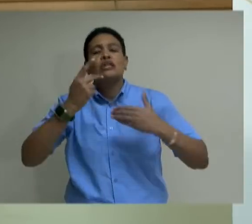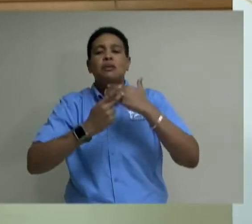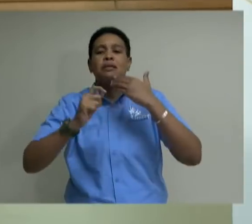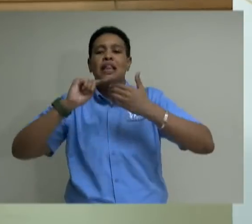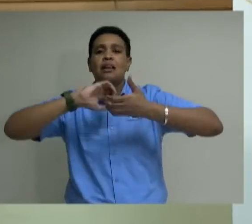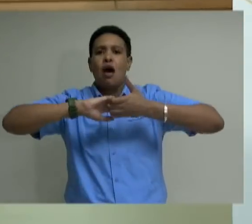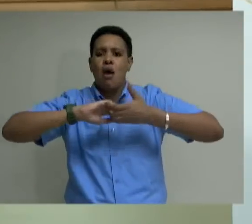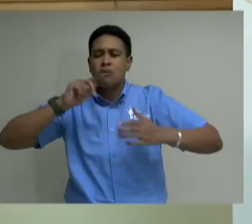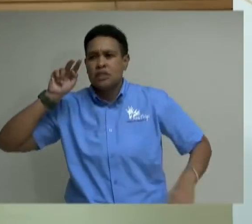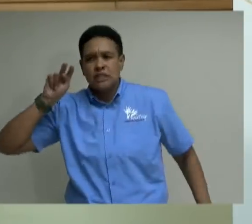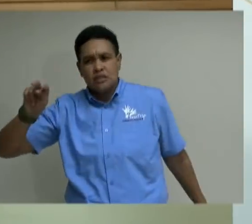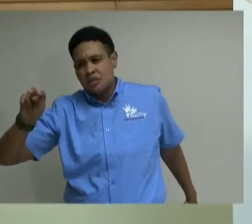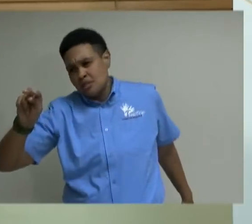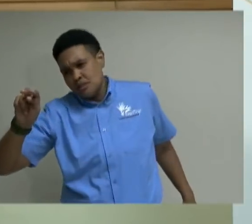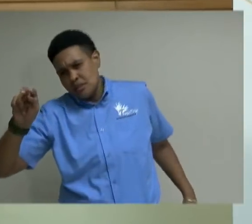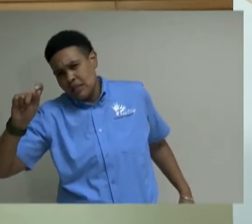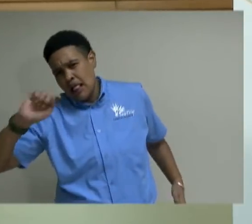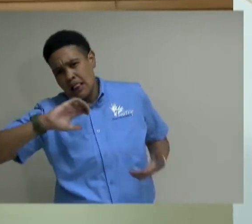St. Thomas